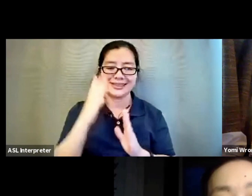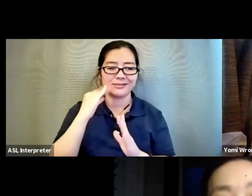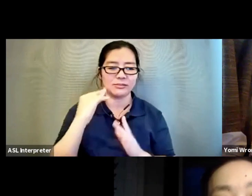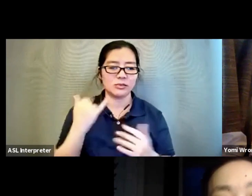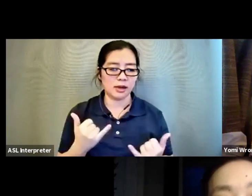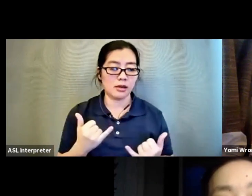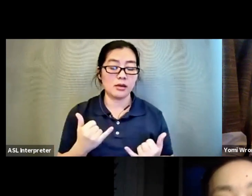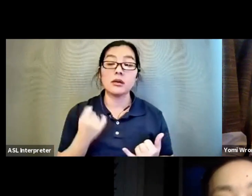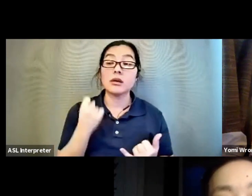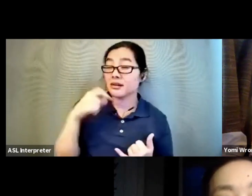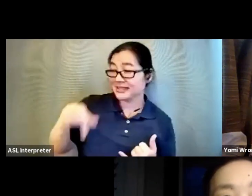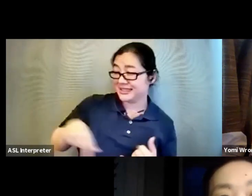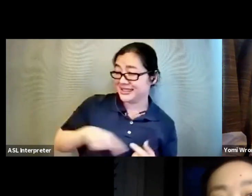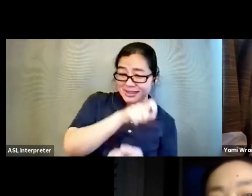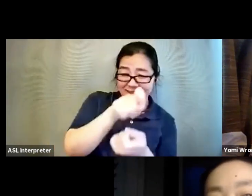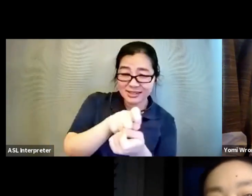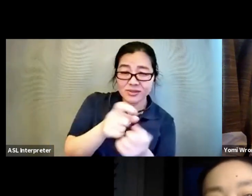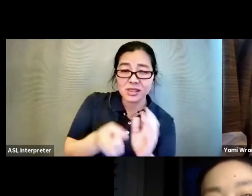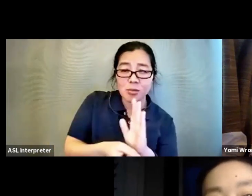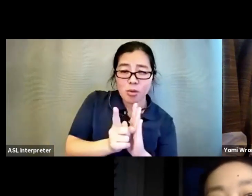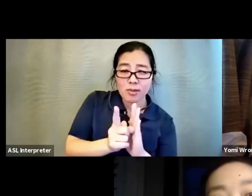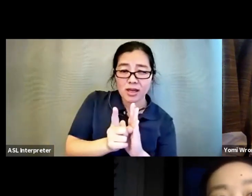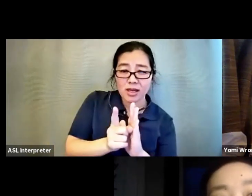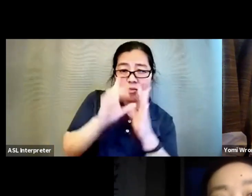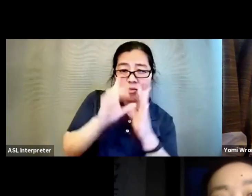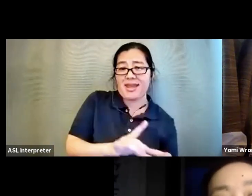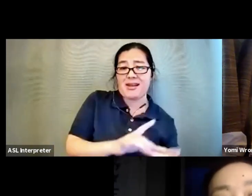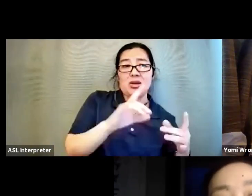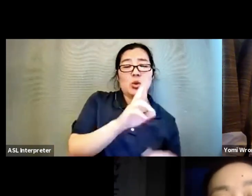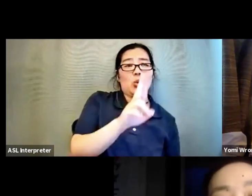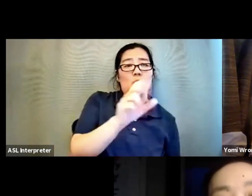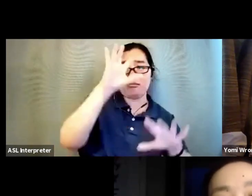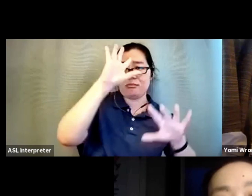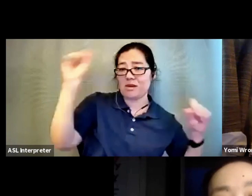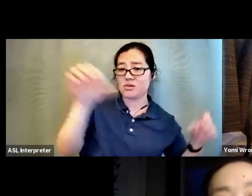moment, given today's developments regarding the US presidential election,